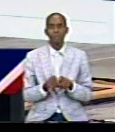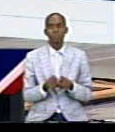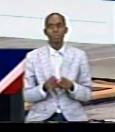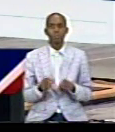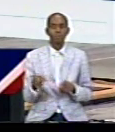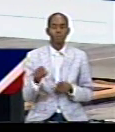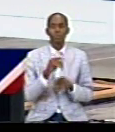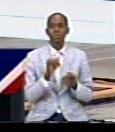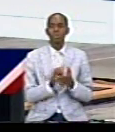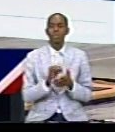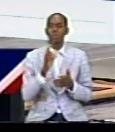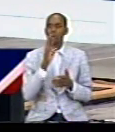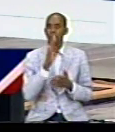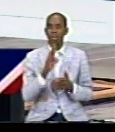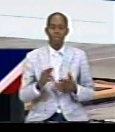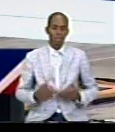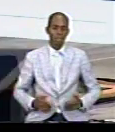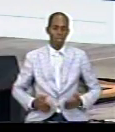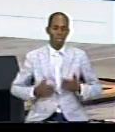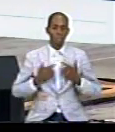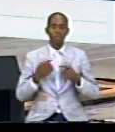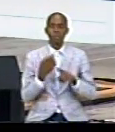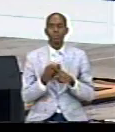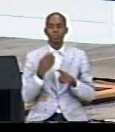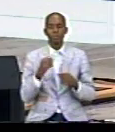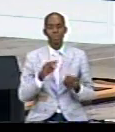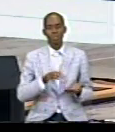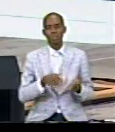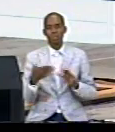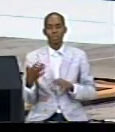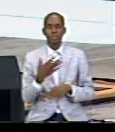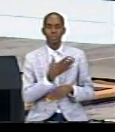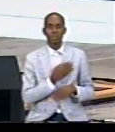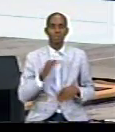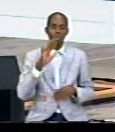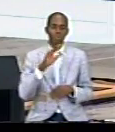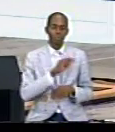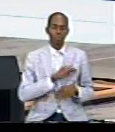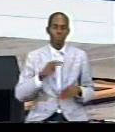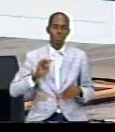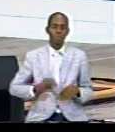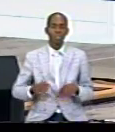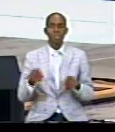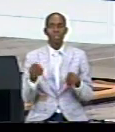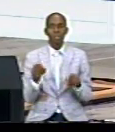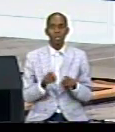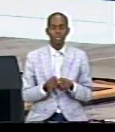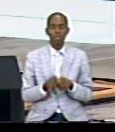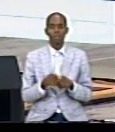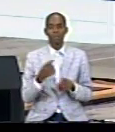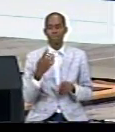are alive from the dead, and your members as instruments of,